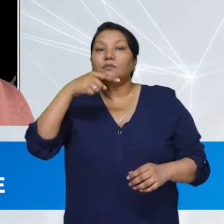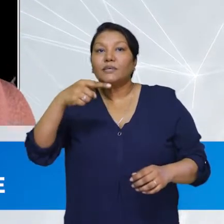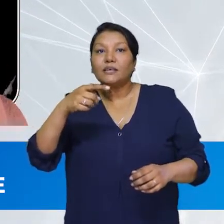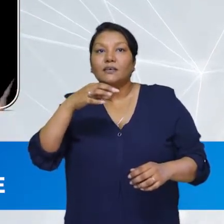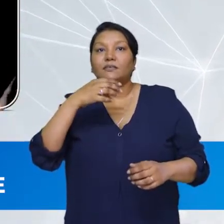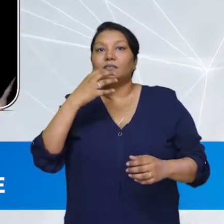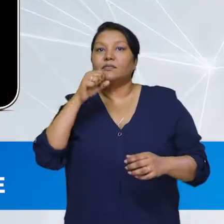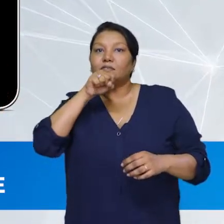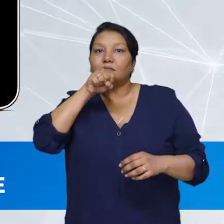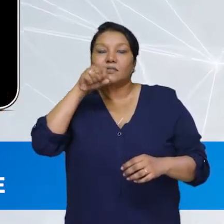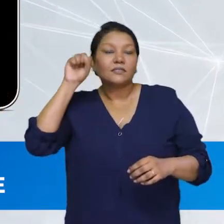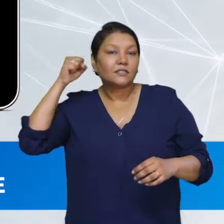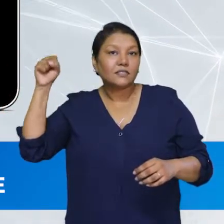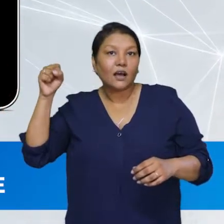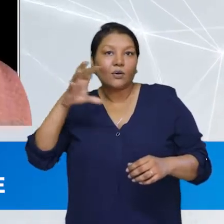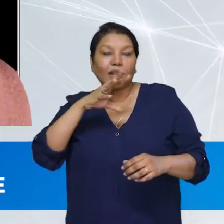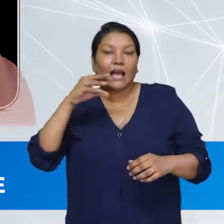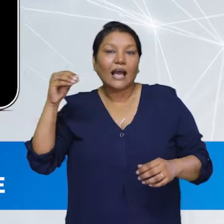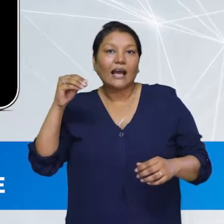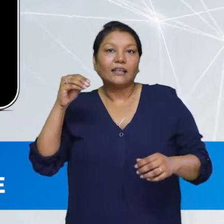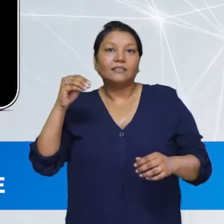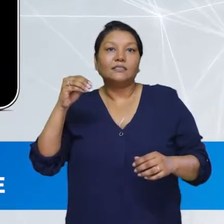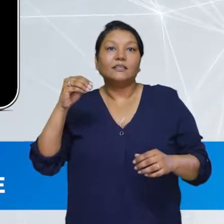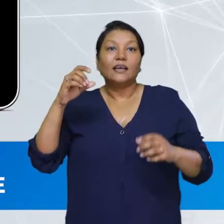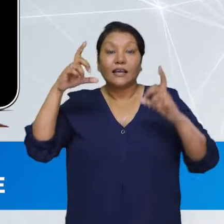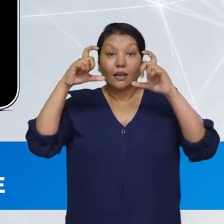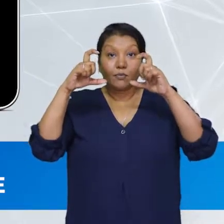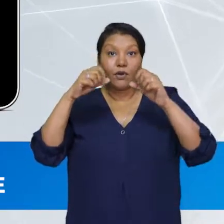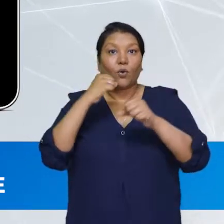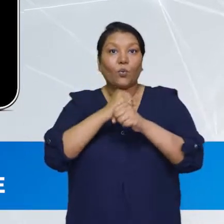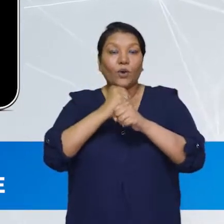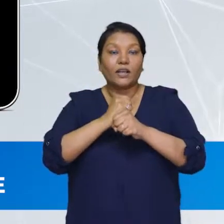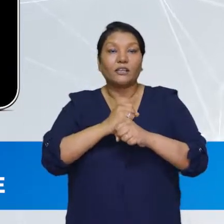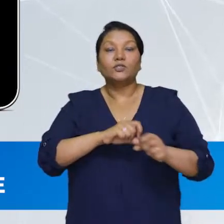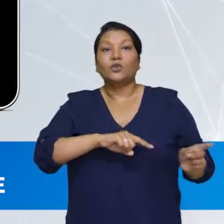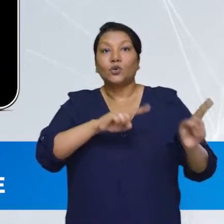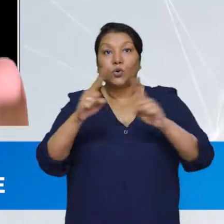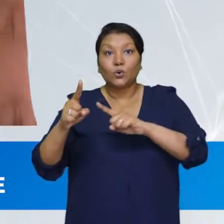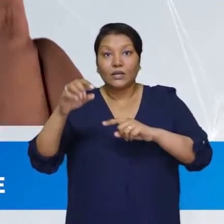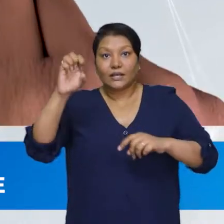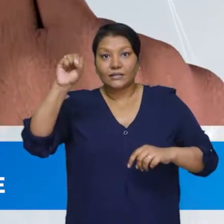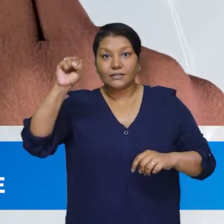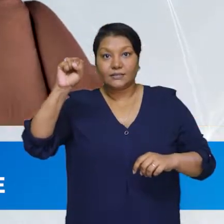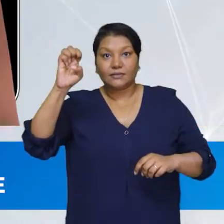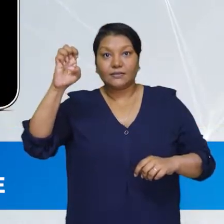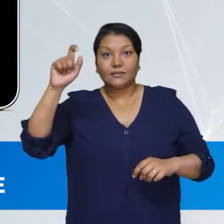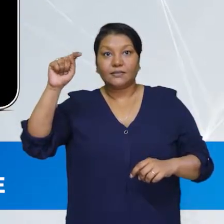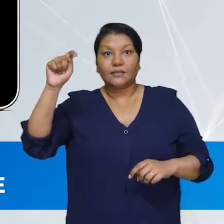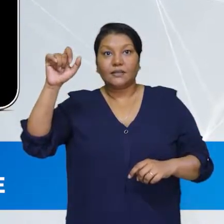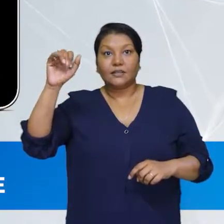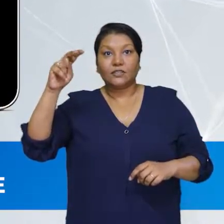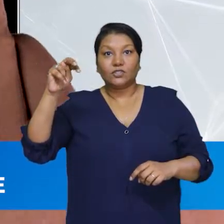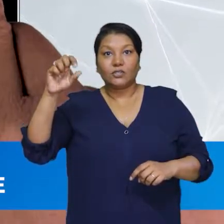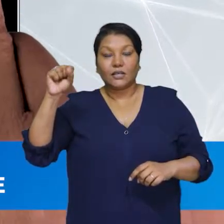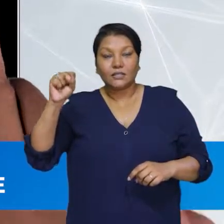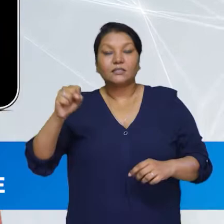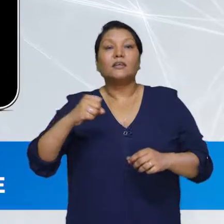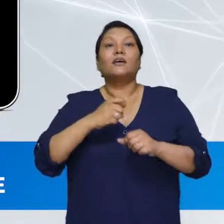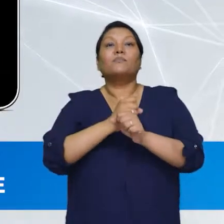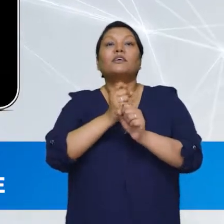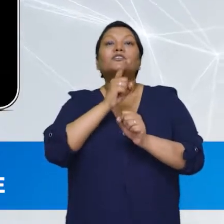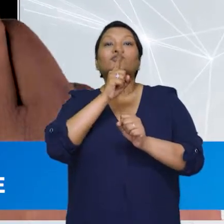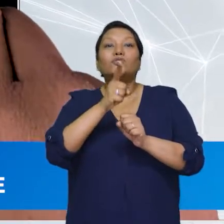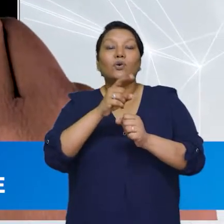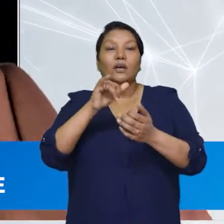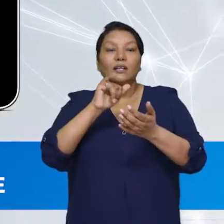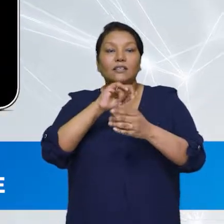is done by accessing the settings in the video conferencing app, where you can configure your audio and video settings.